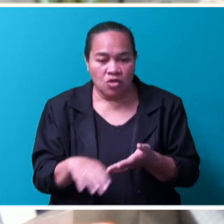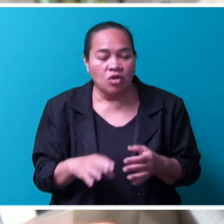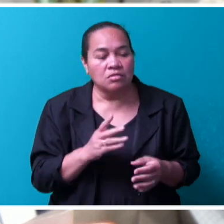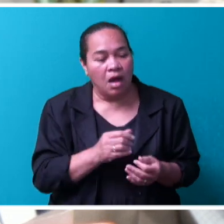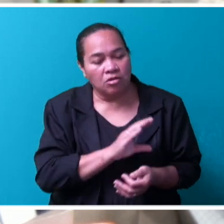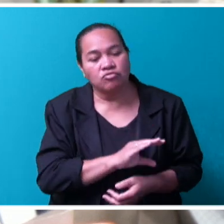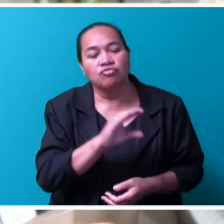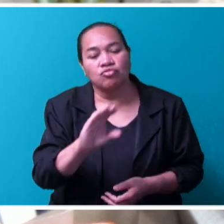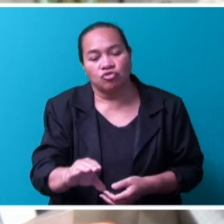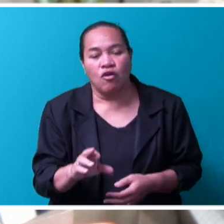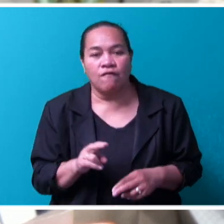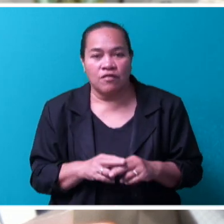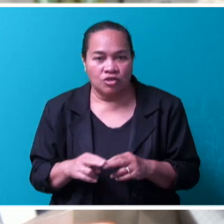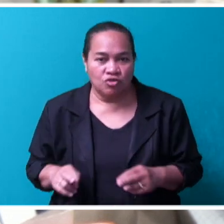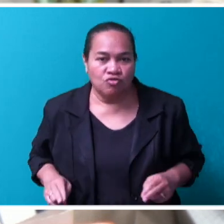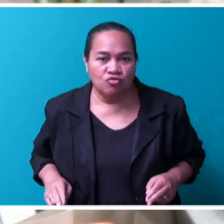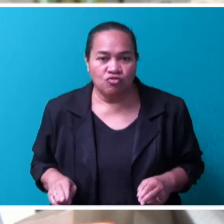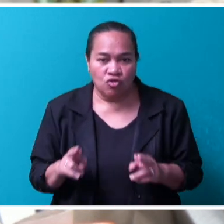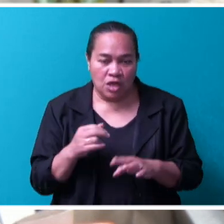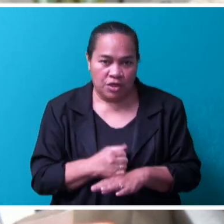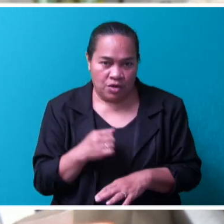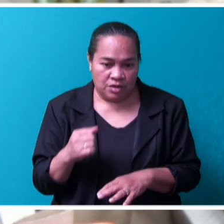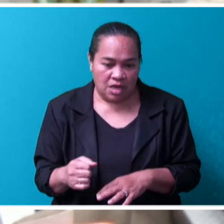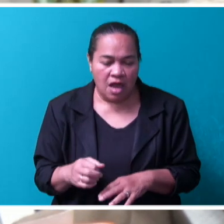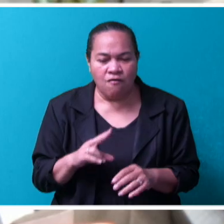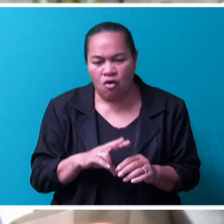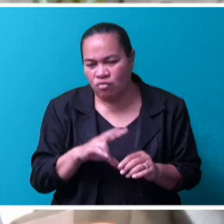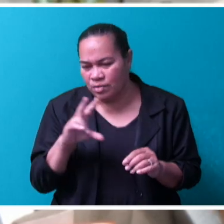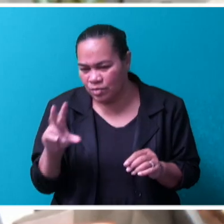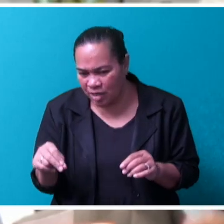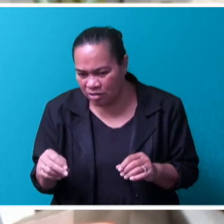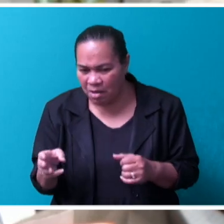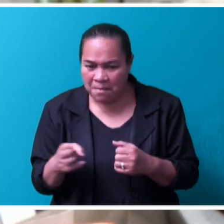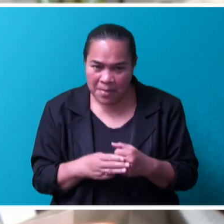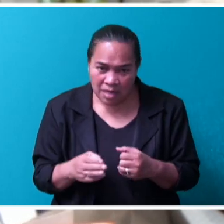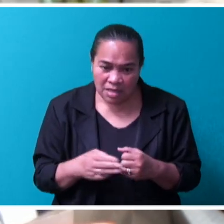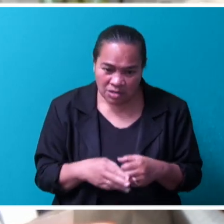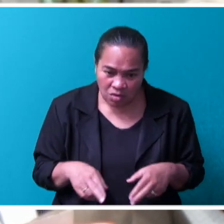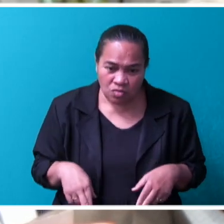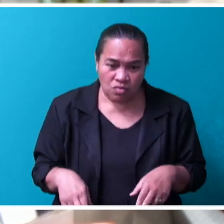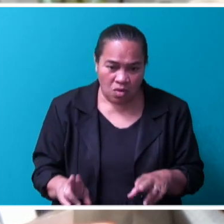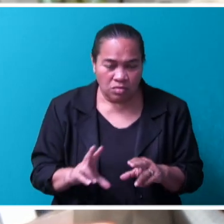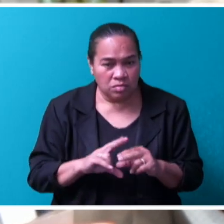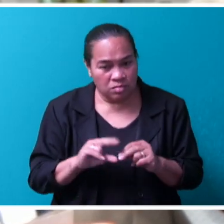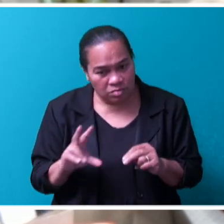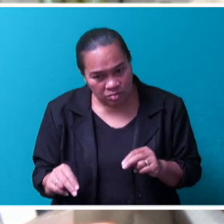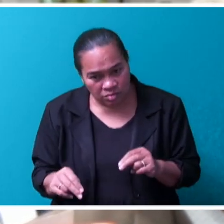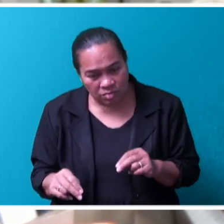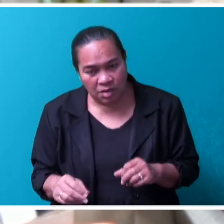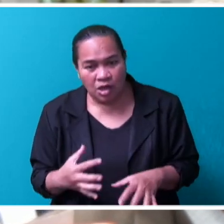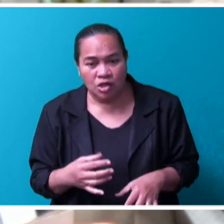Authority for roads maintenance, bridge replacement, and rural roads upgrades.